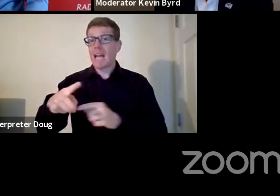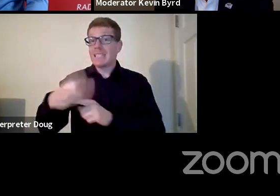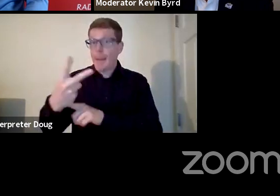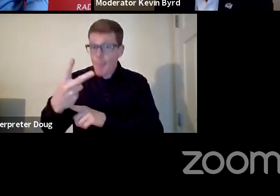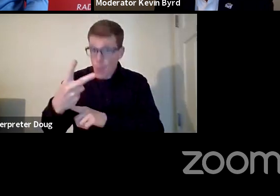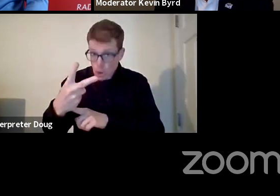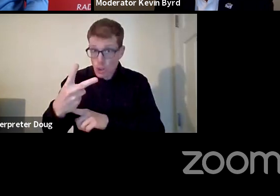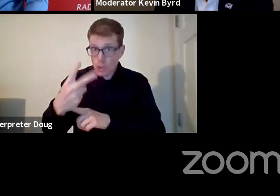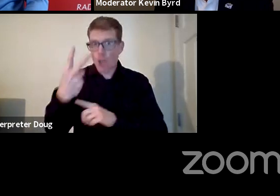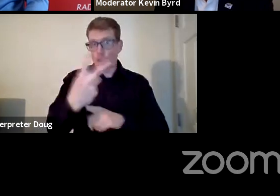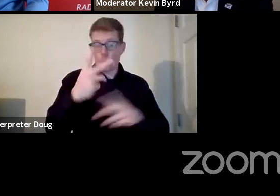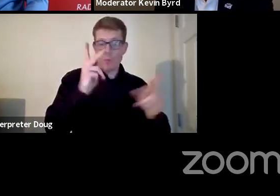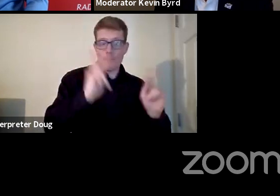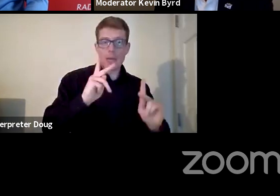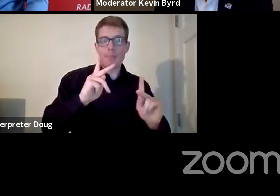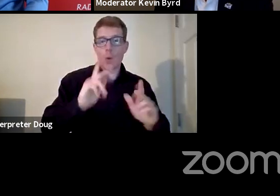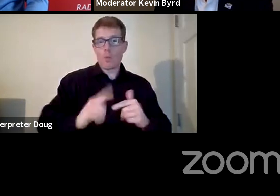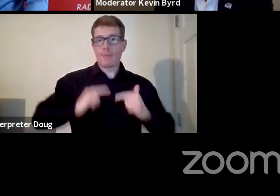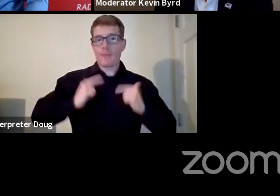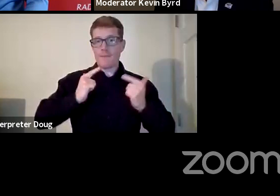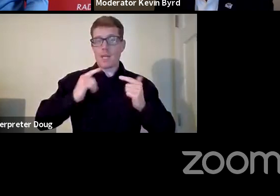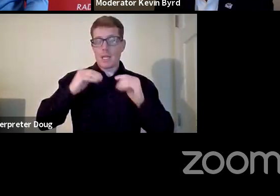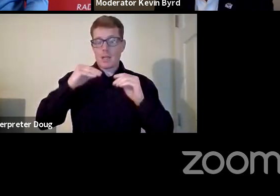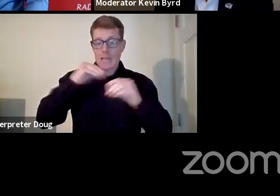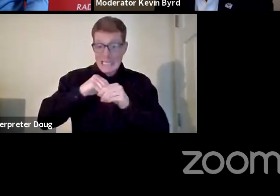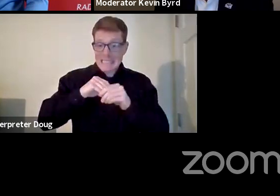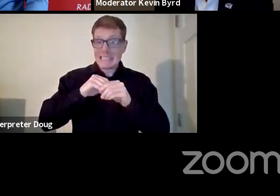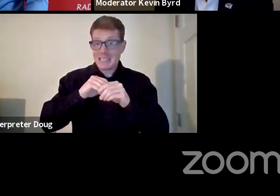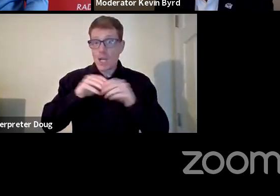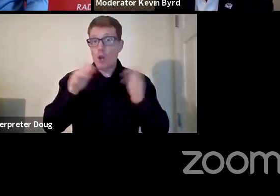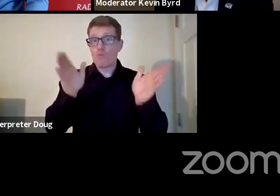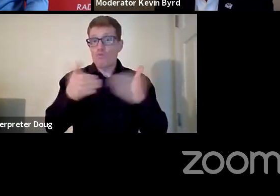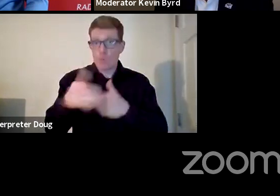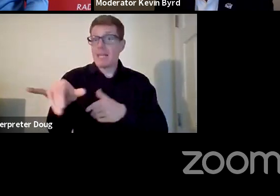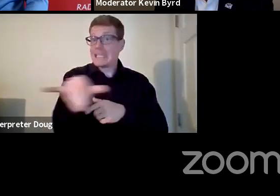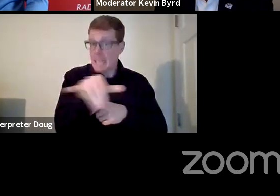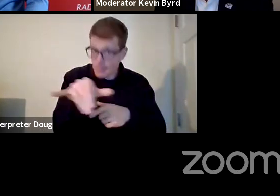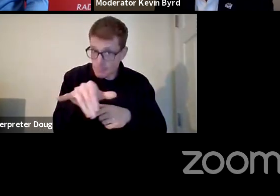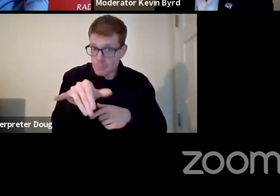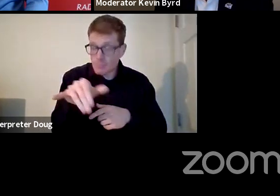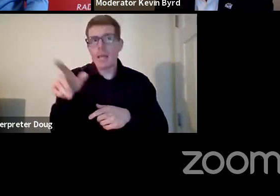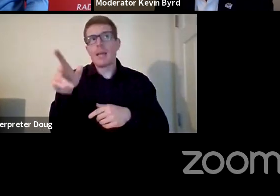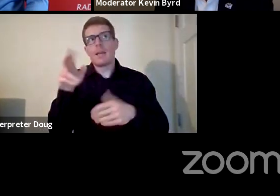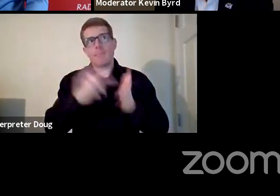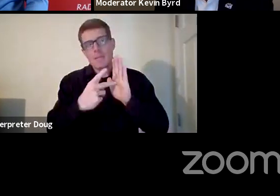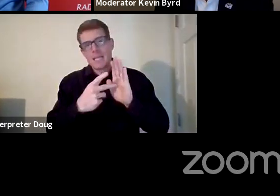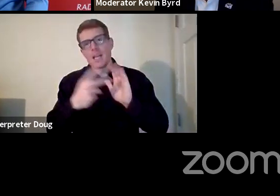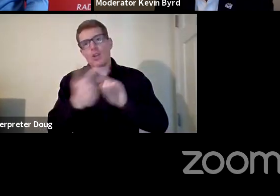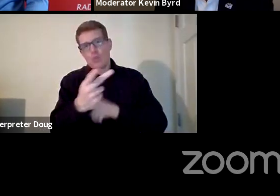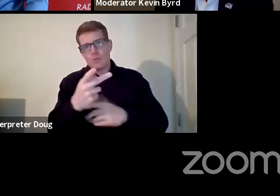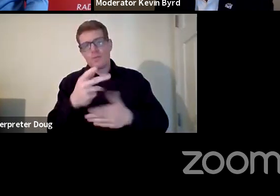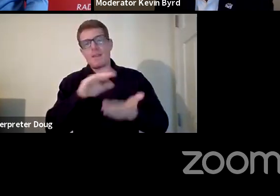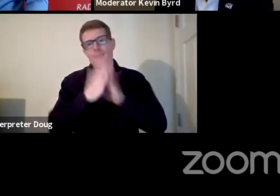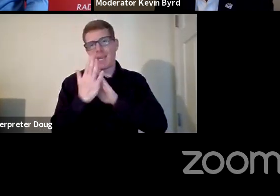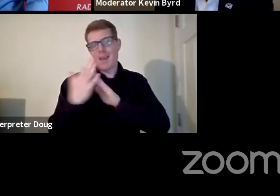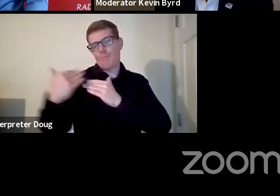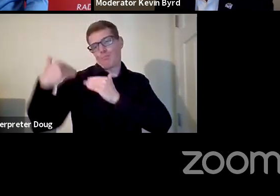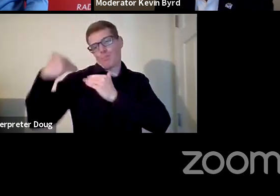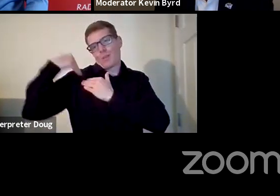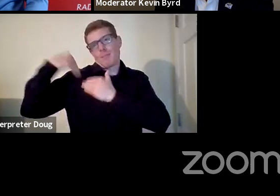part of a pod or a family, so that they are responsible for each other's health in a sense. And if one of